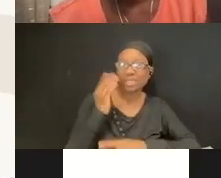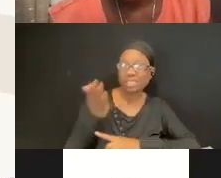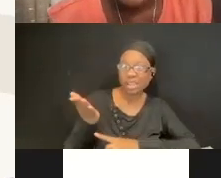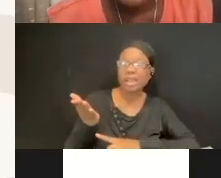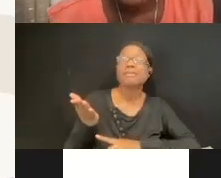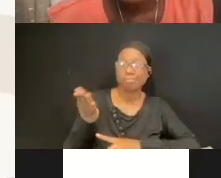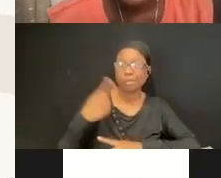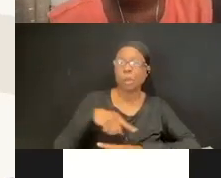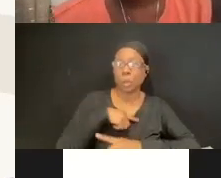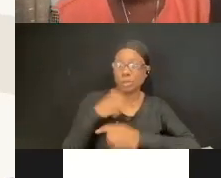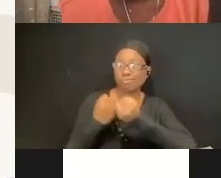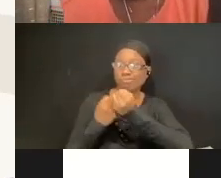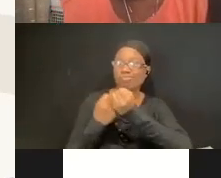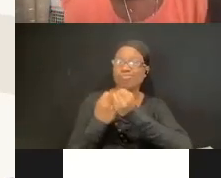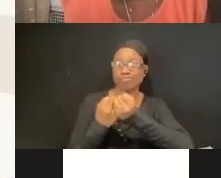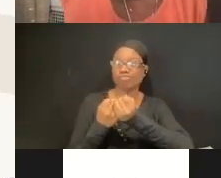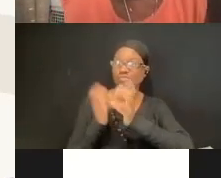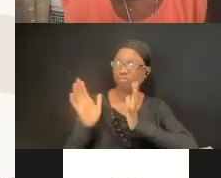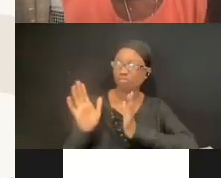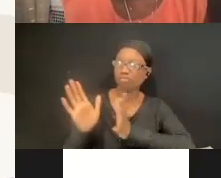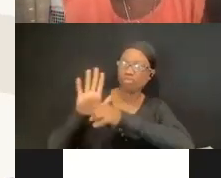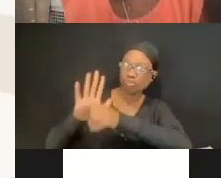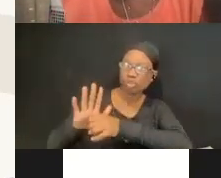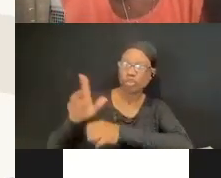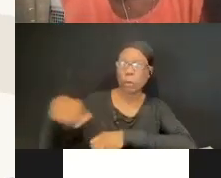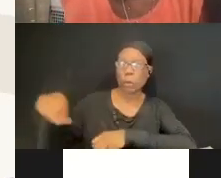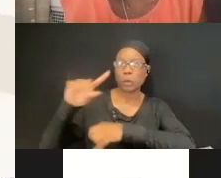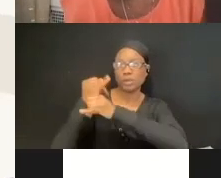here. Thank you, I'll go slower.